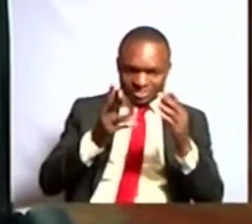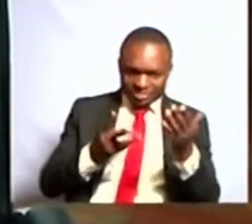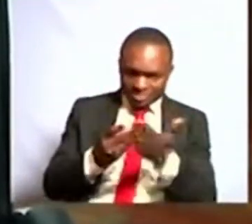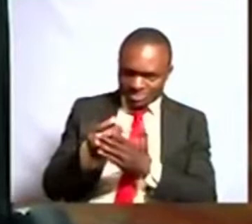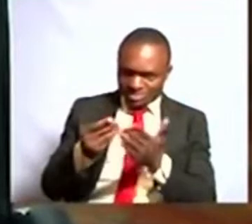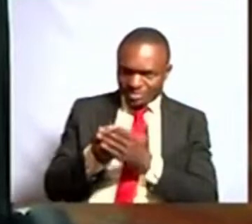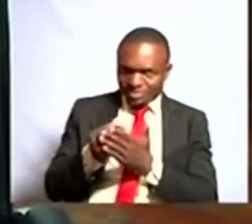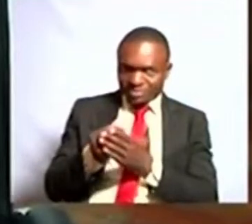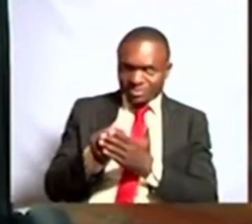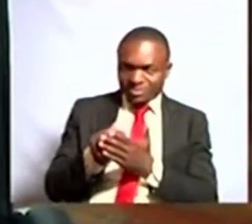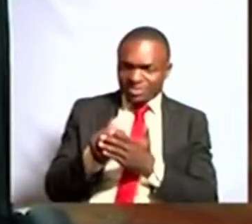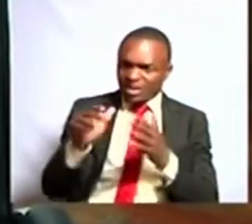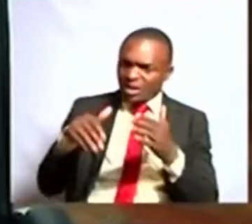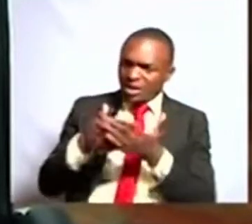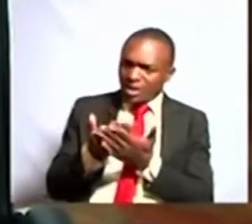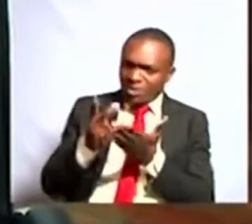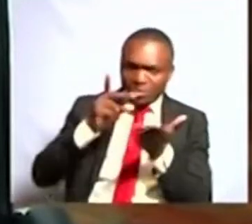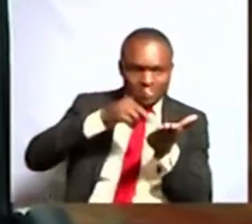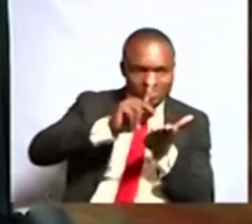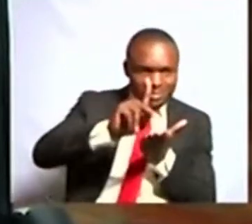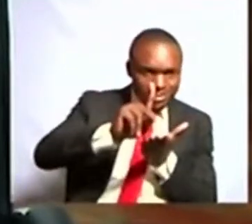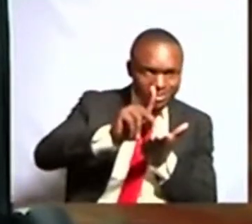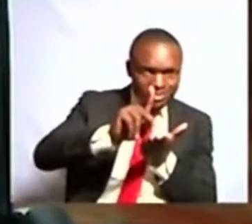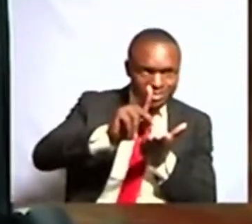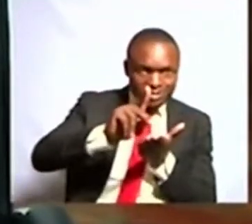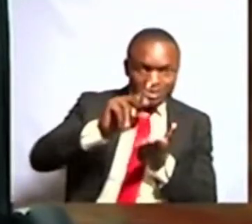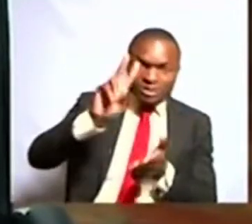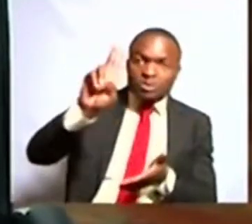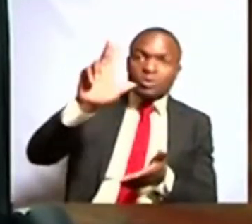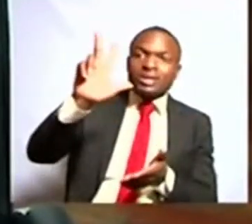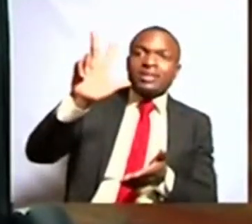Finance, how did you pay